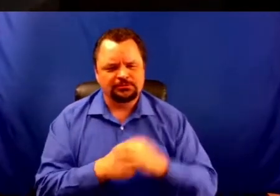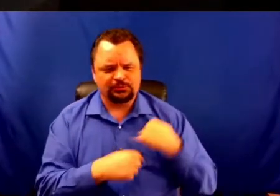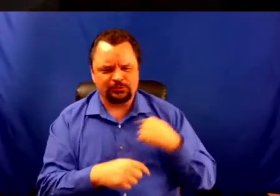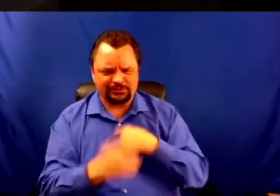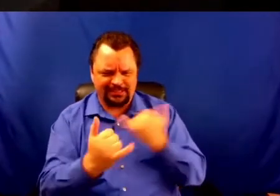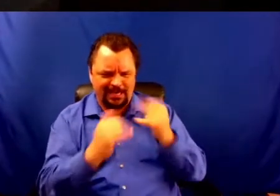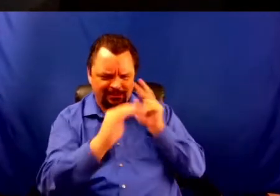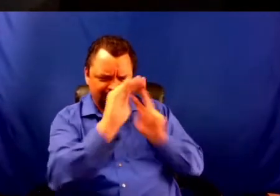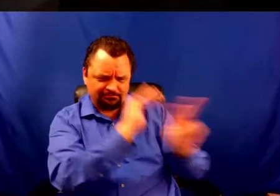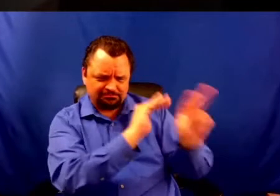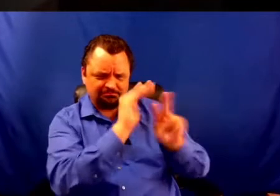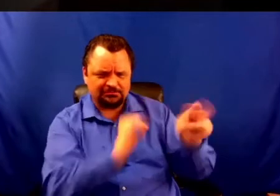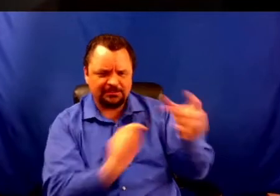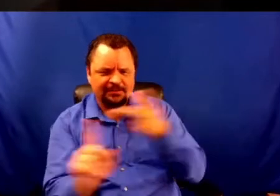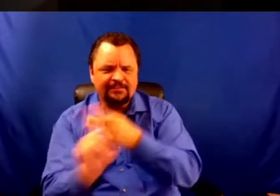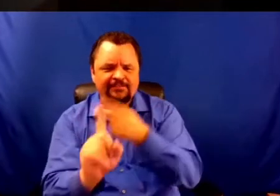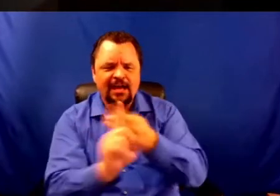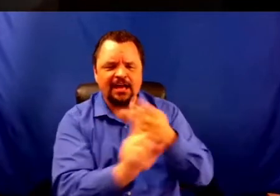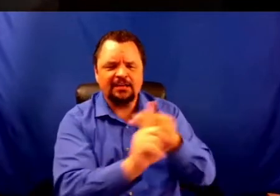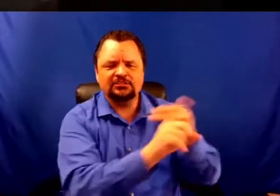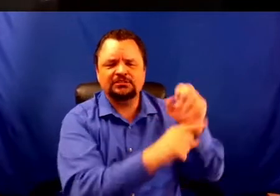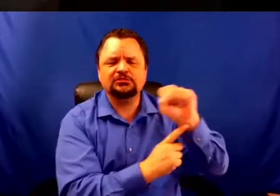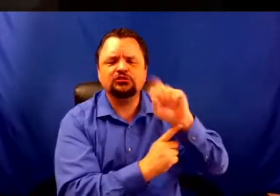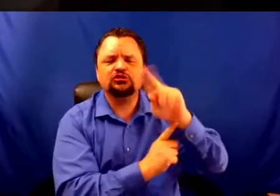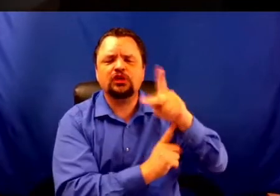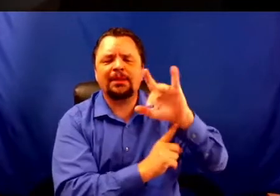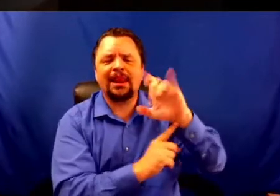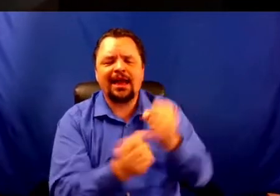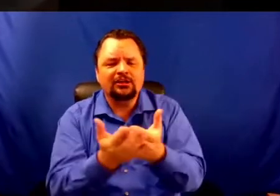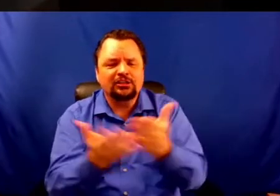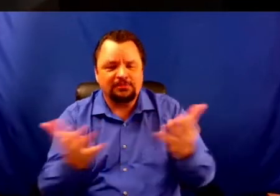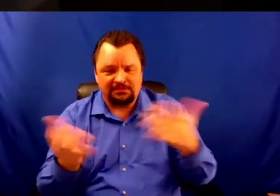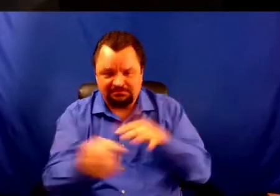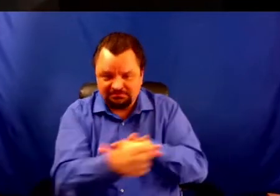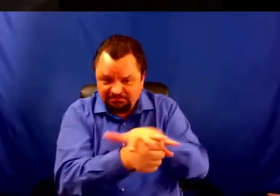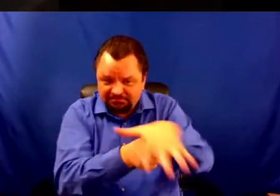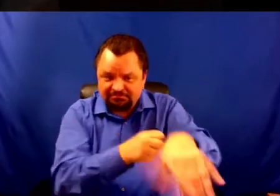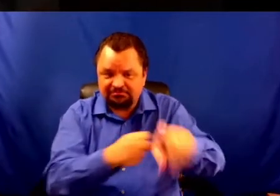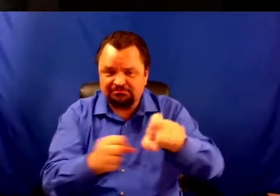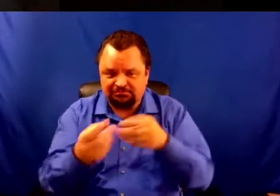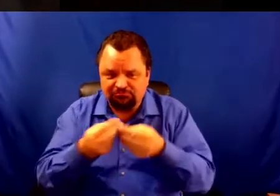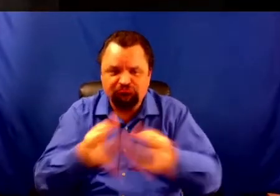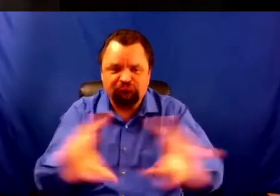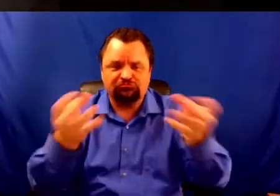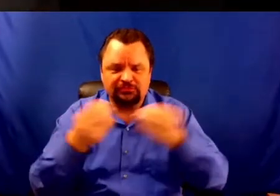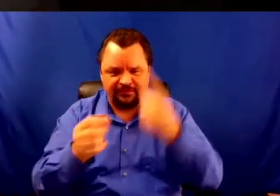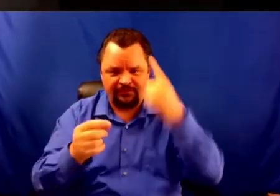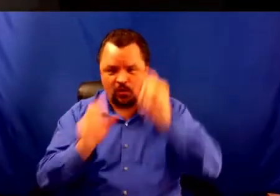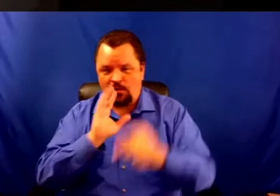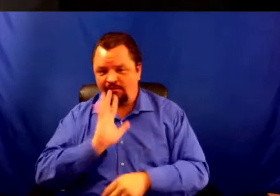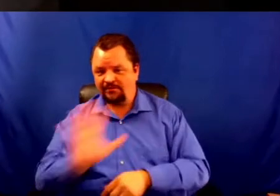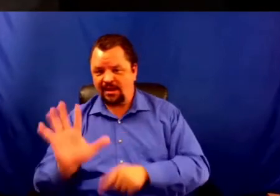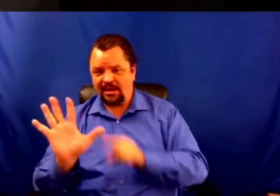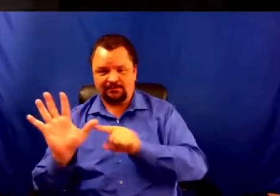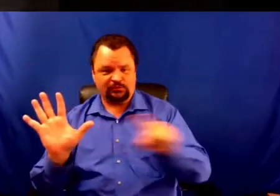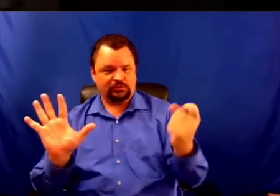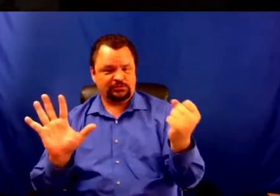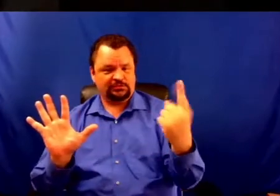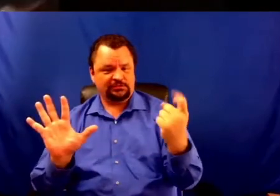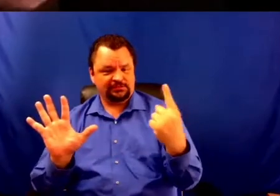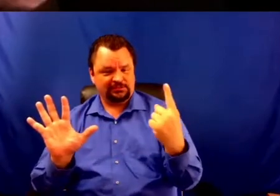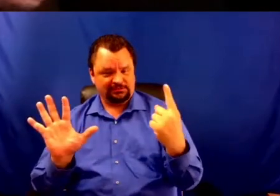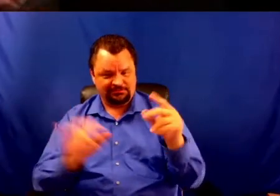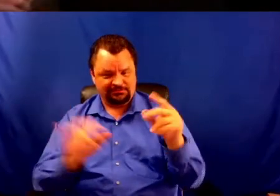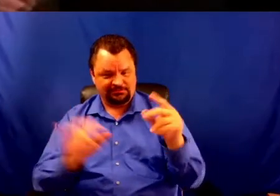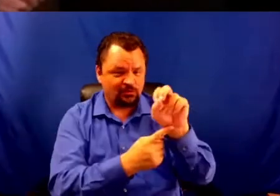anticipating vaccine supplies available for us to give vaccinations to the 5 to 11-year-old population on